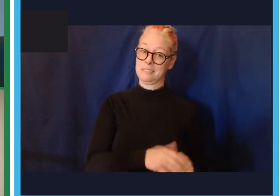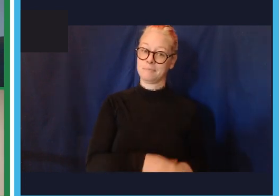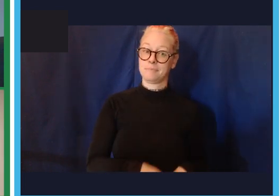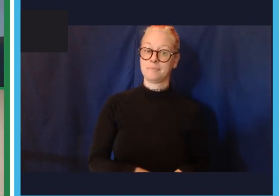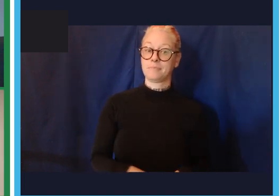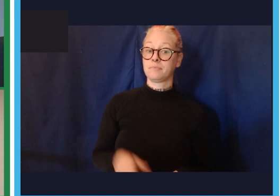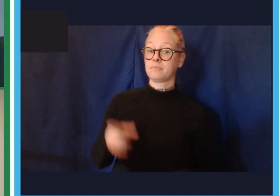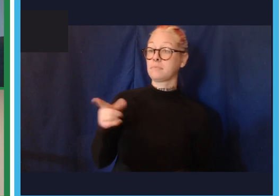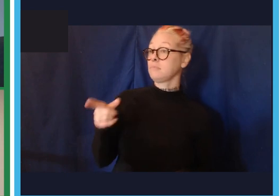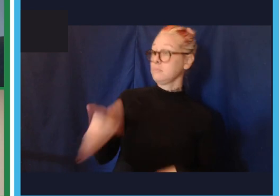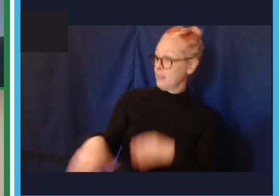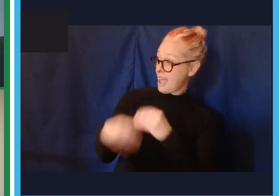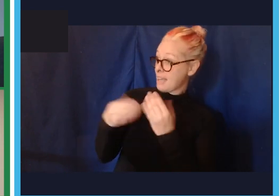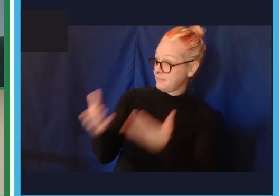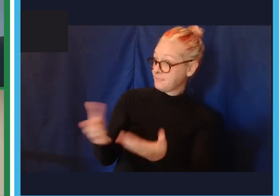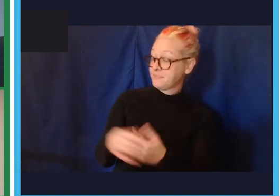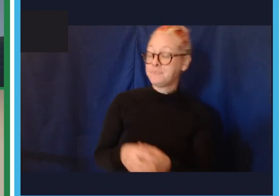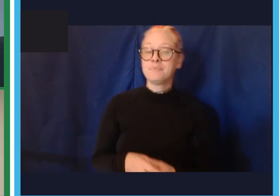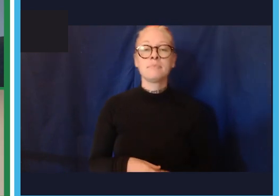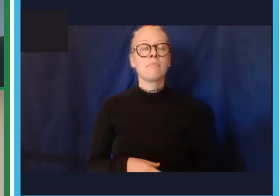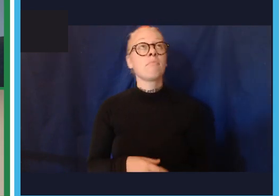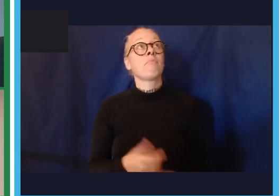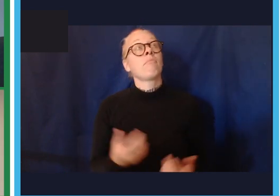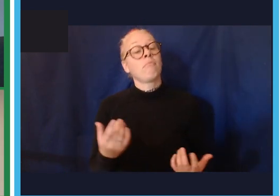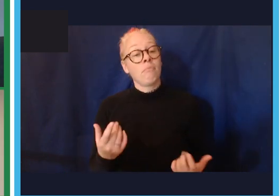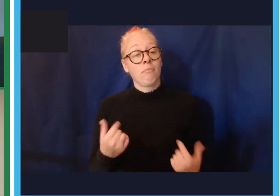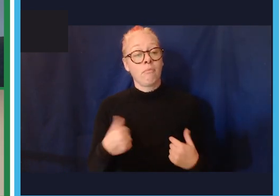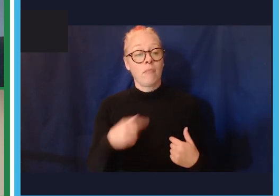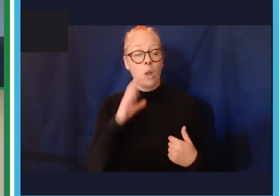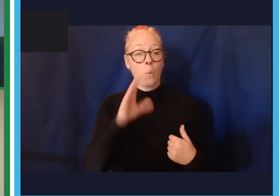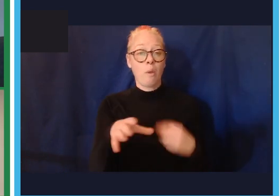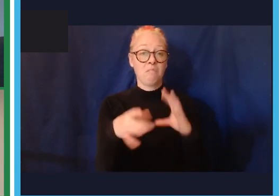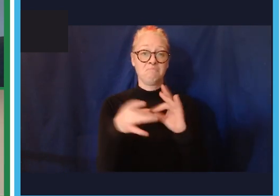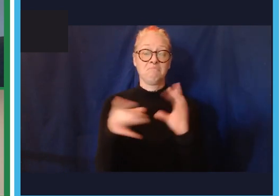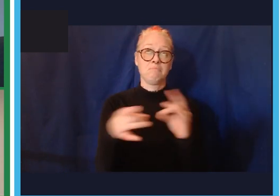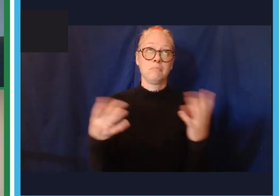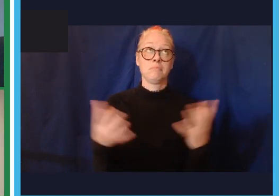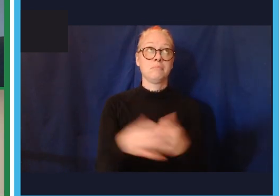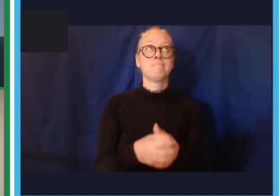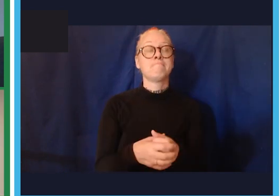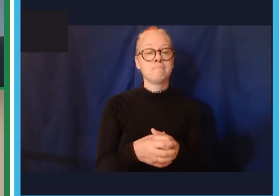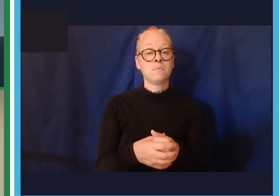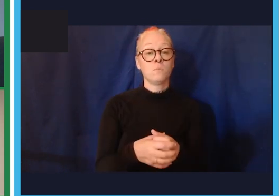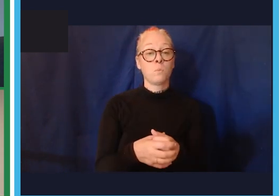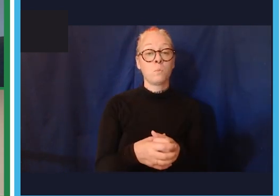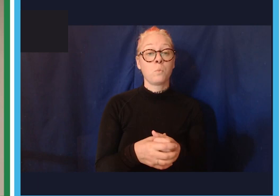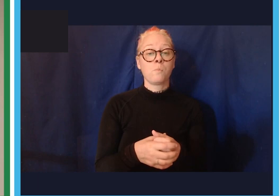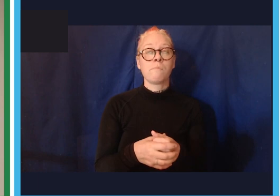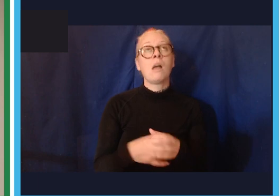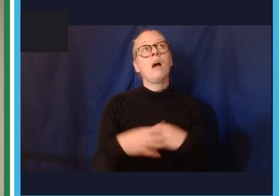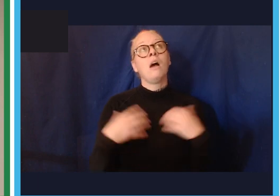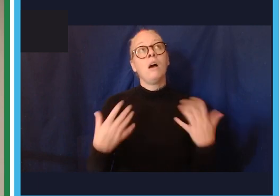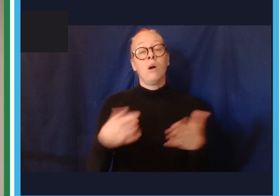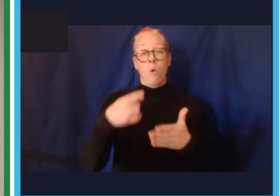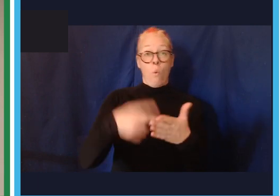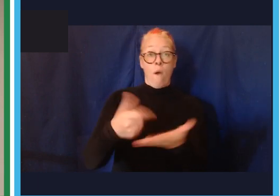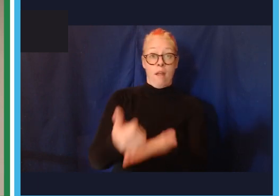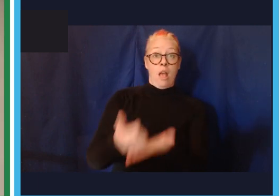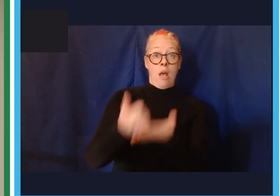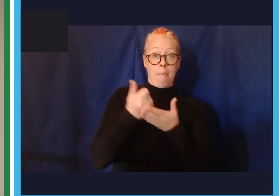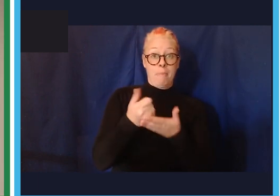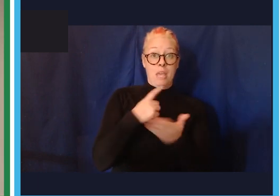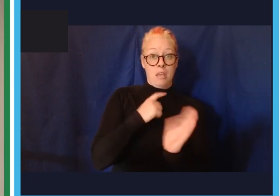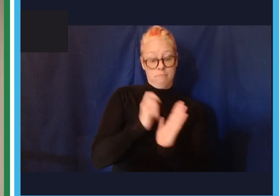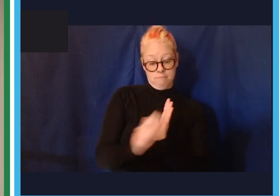together for respectability was Ty, actually, because he had a bit of seniority on me, having done it the year prior, and then I was part of the 2022